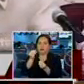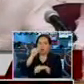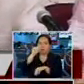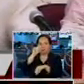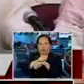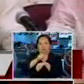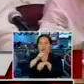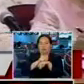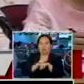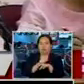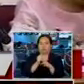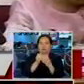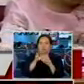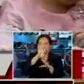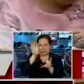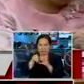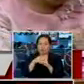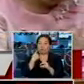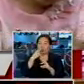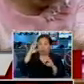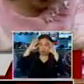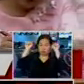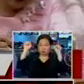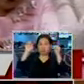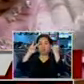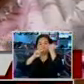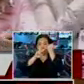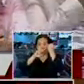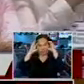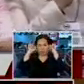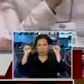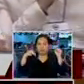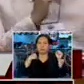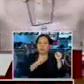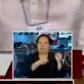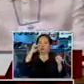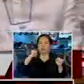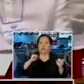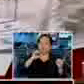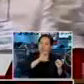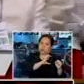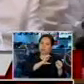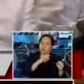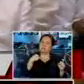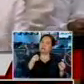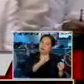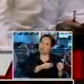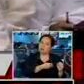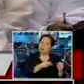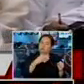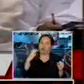President, the Vice President, the members of the Supreme Court, the members of